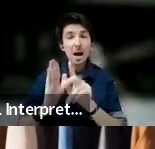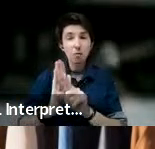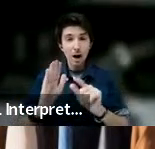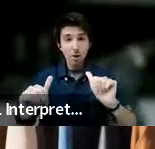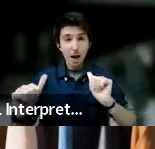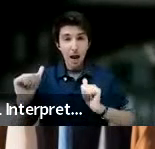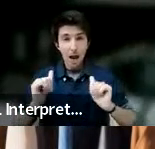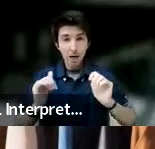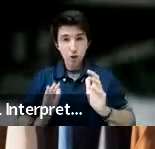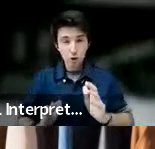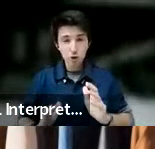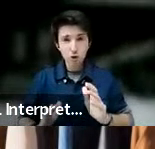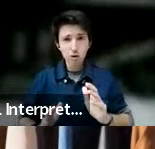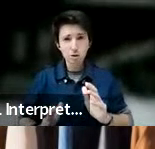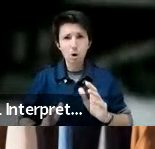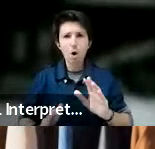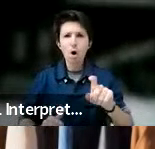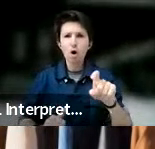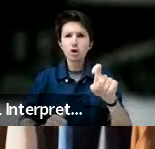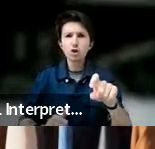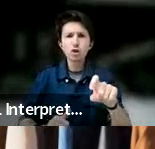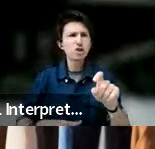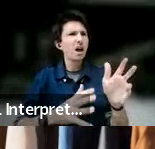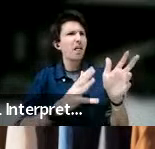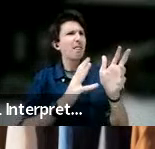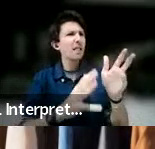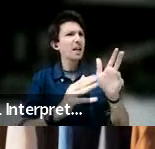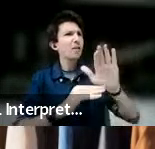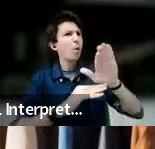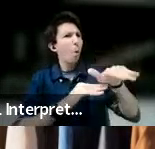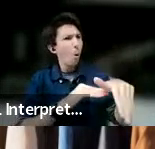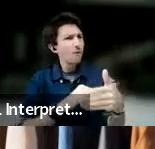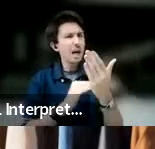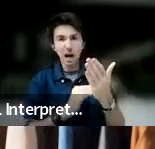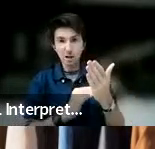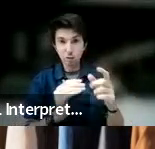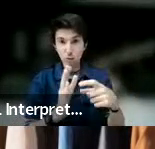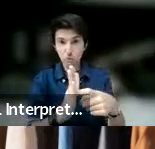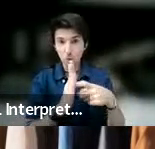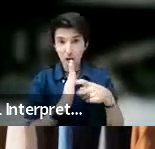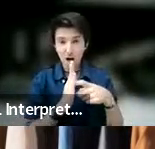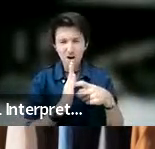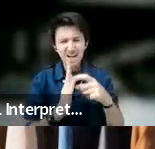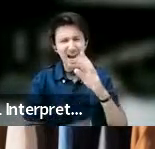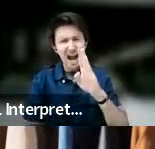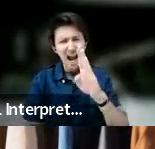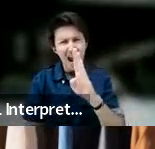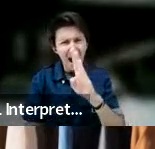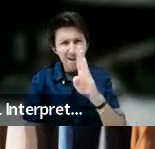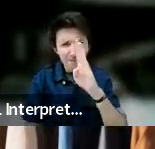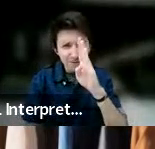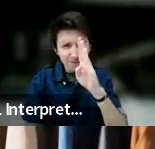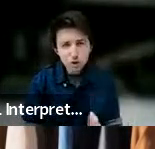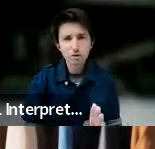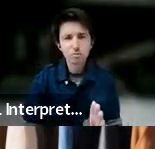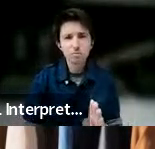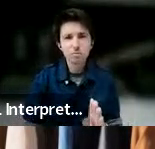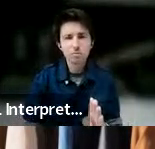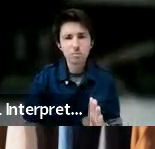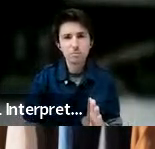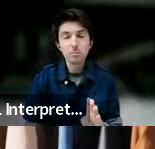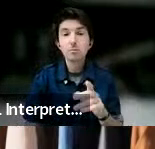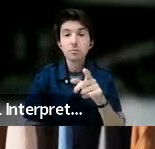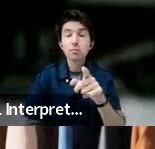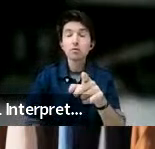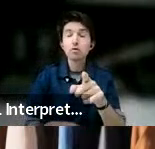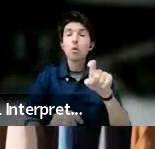to leave their wardrobe overnight on set. However, the company could ask, and you have to actually give an agreement